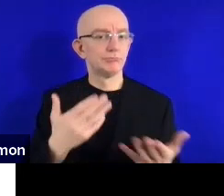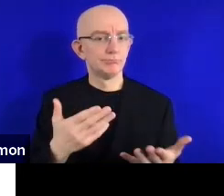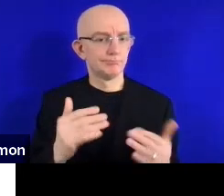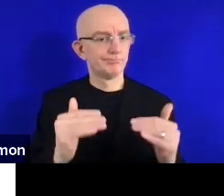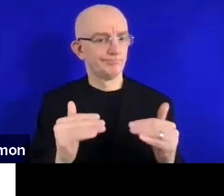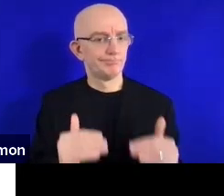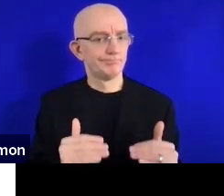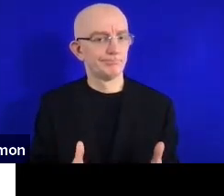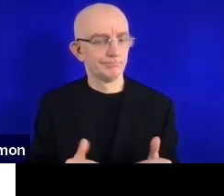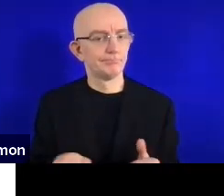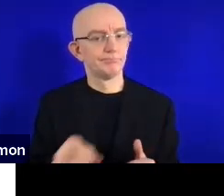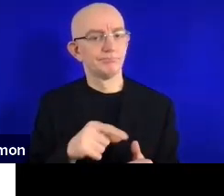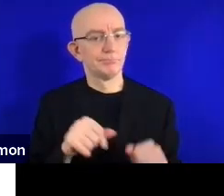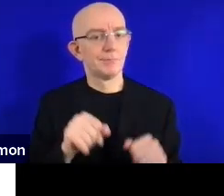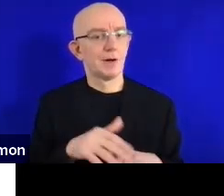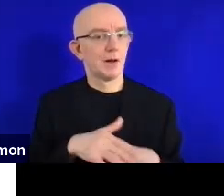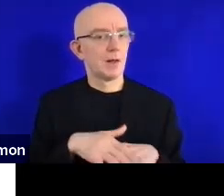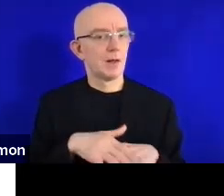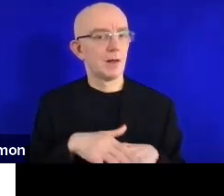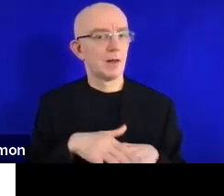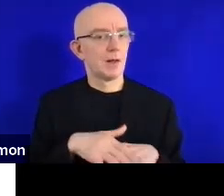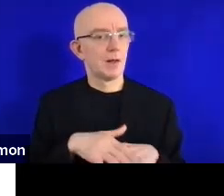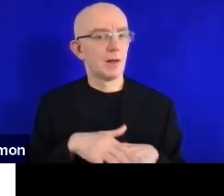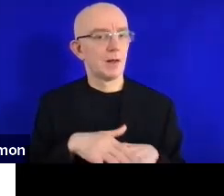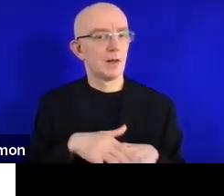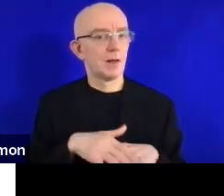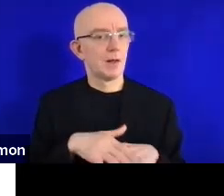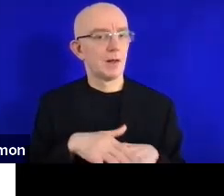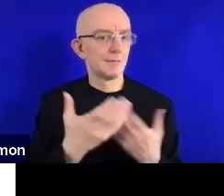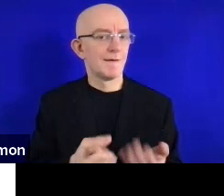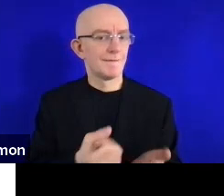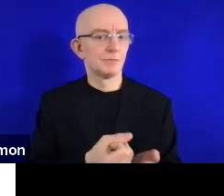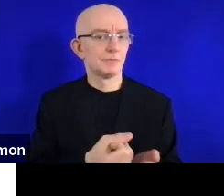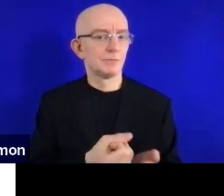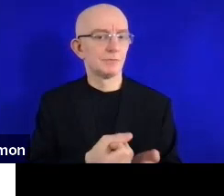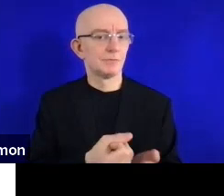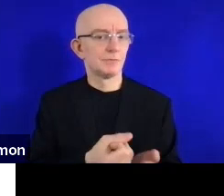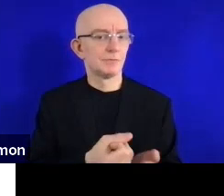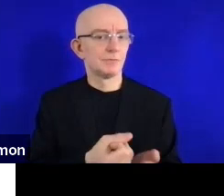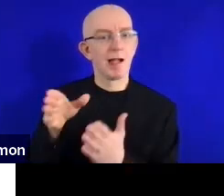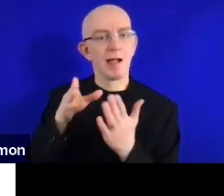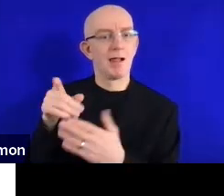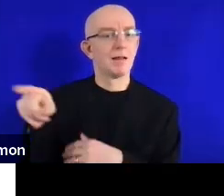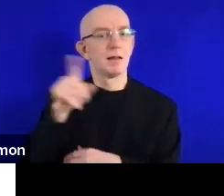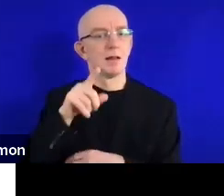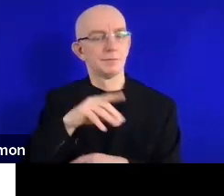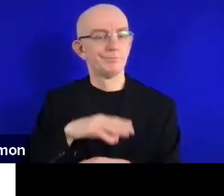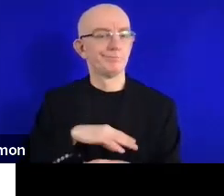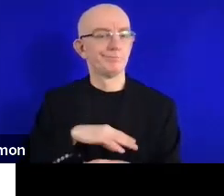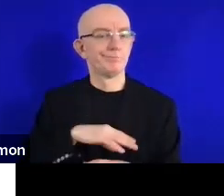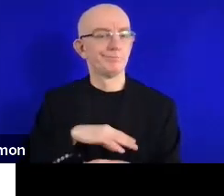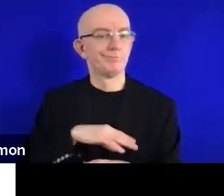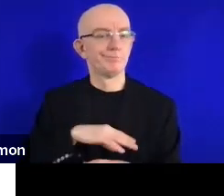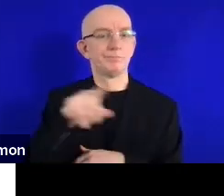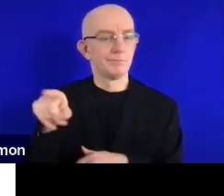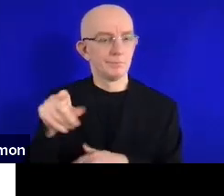persons with disabilities, we want to lower the targeting age or the threshold to 60 years. We want to do a